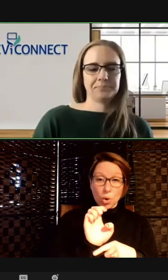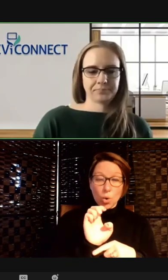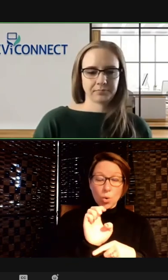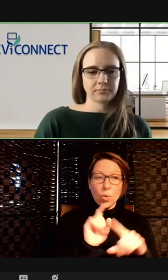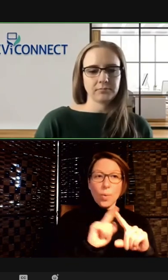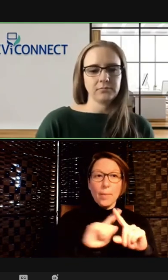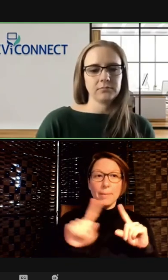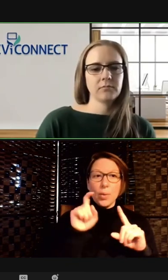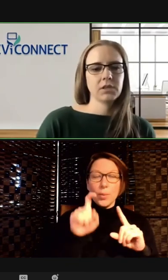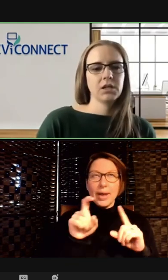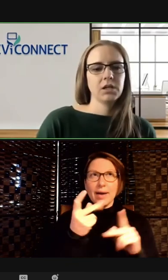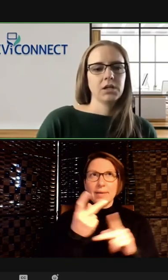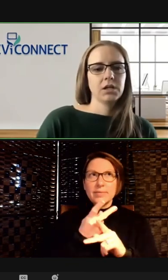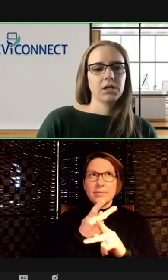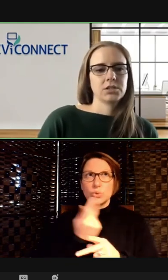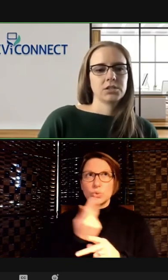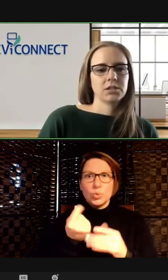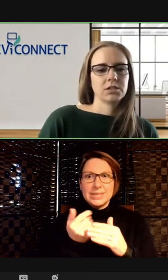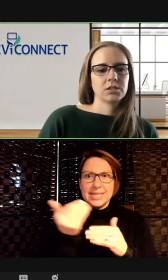right?